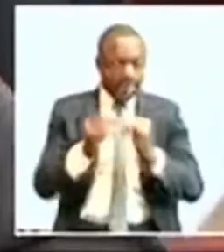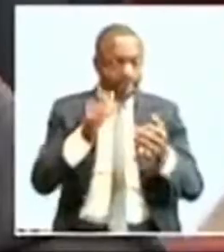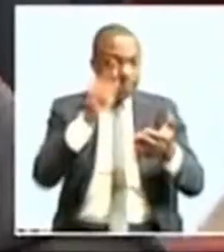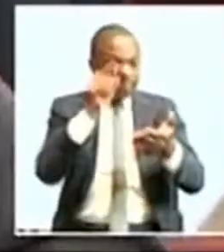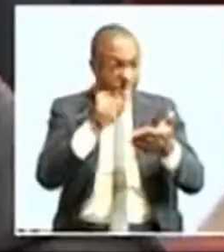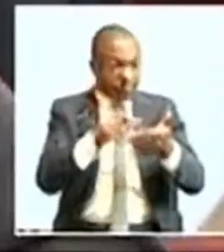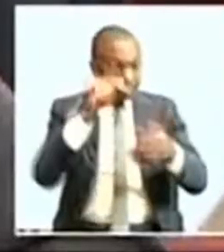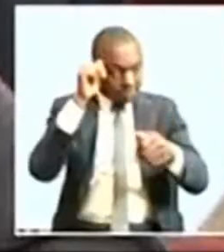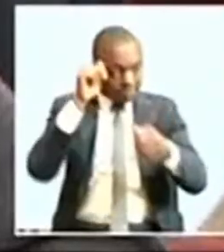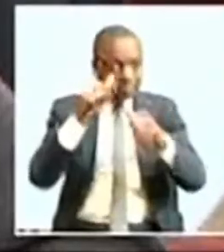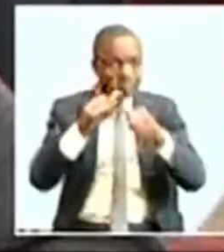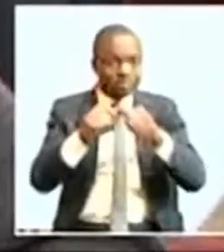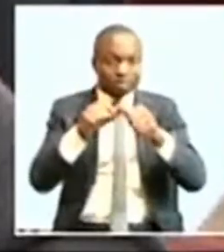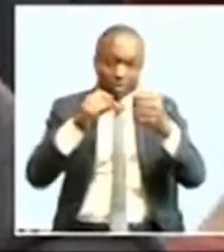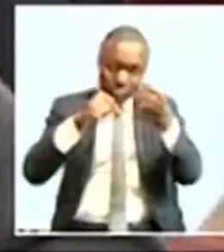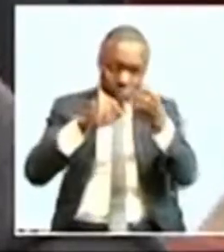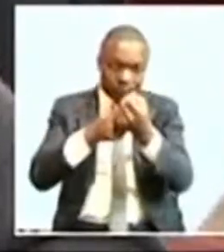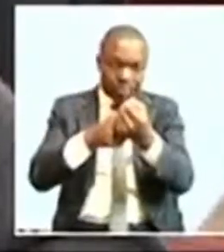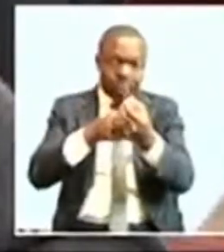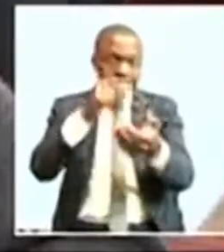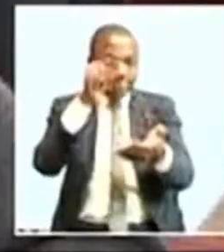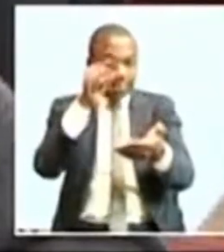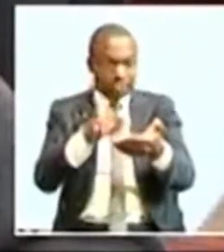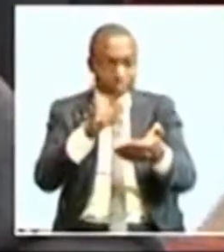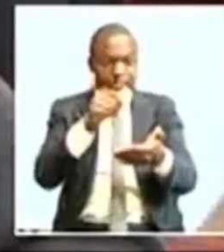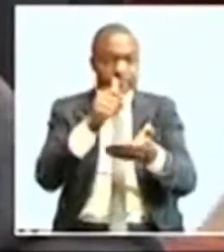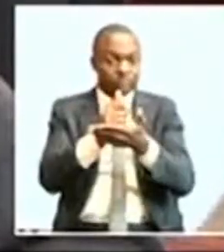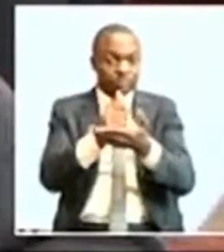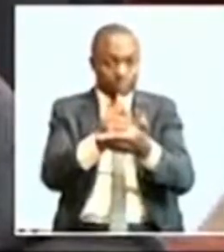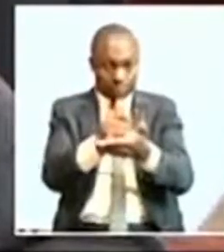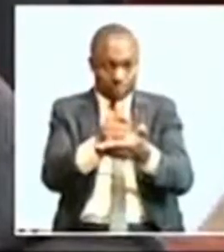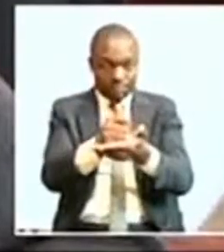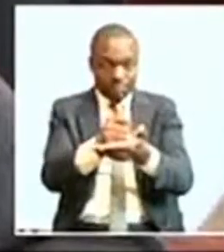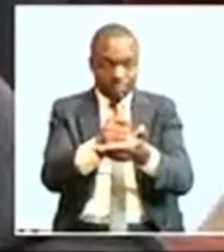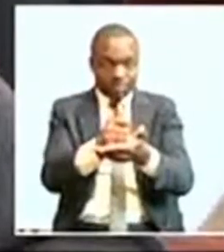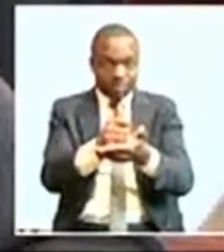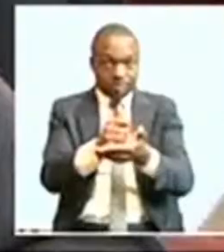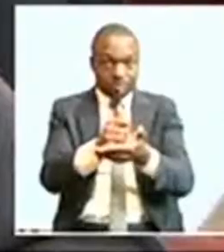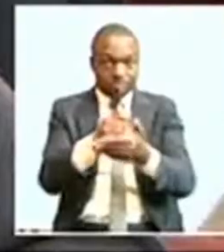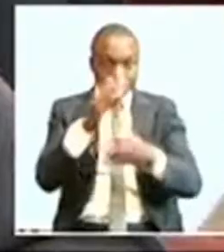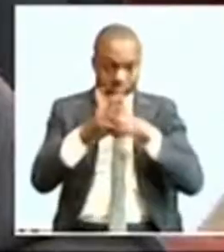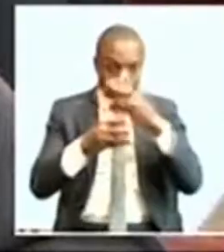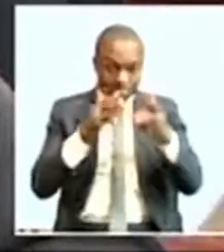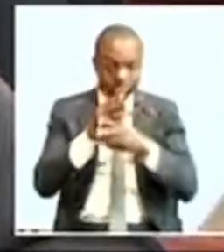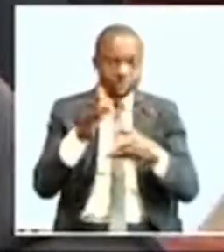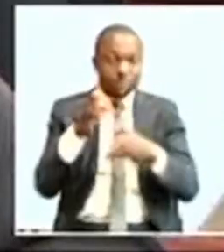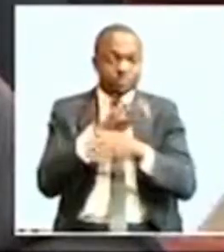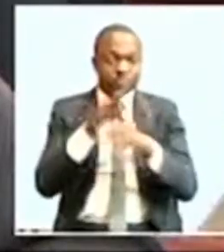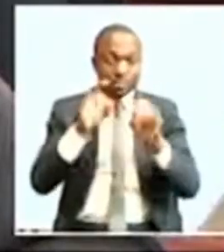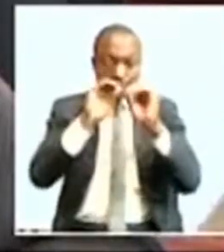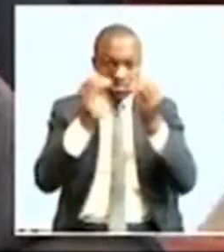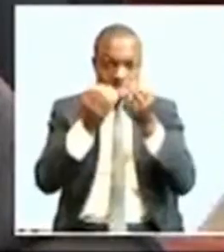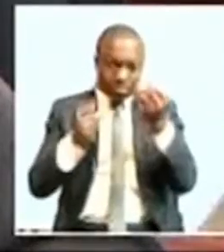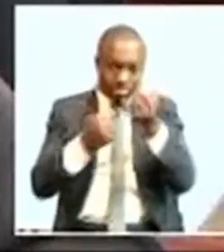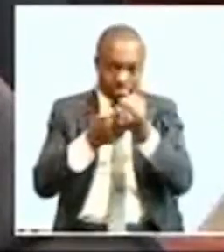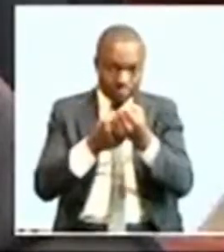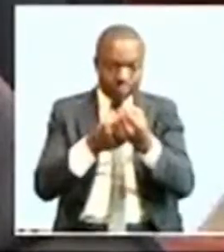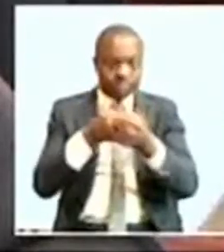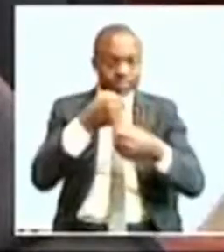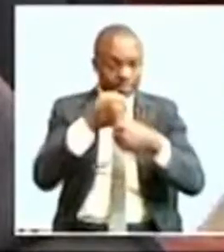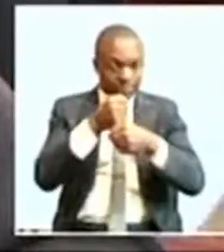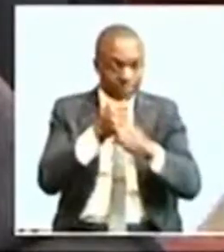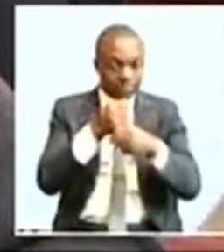agreement. In support of this assistance, a voluntary World Trade Organization funding mechanism shall be established